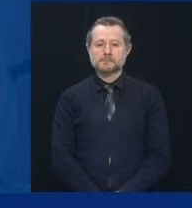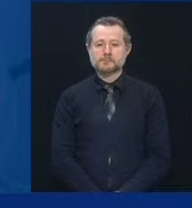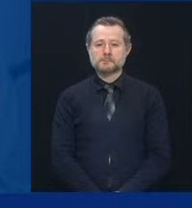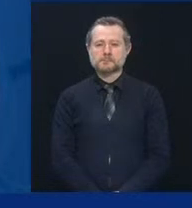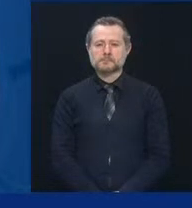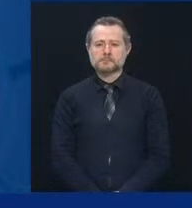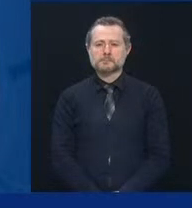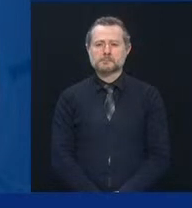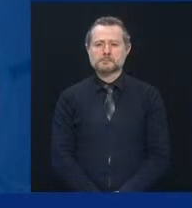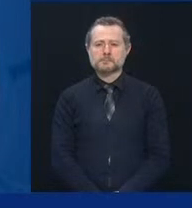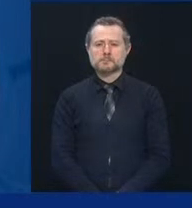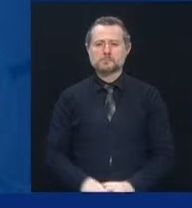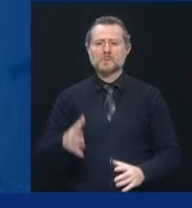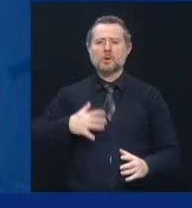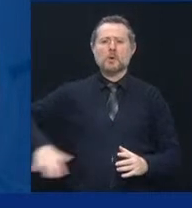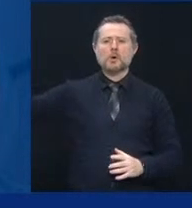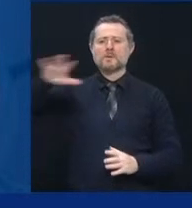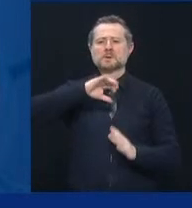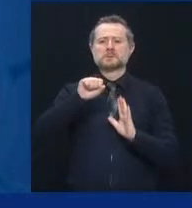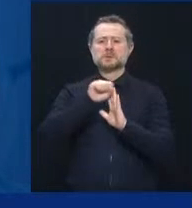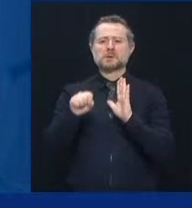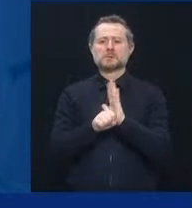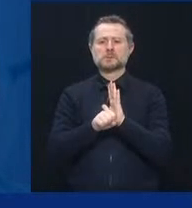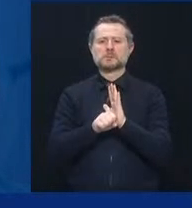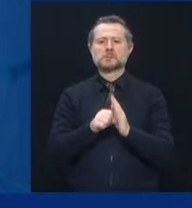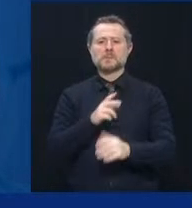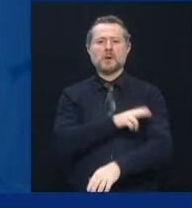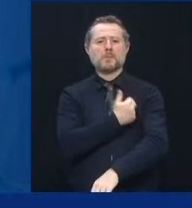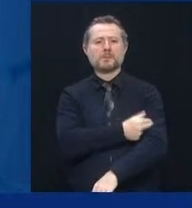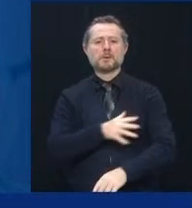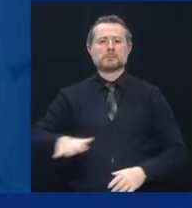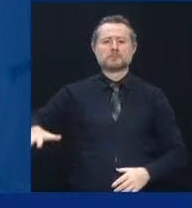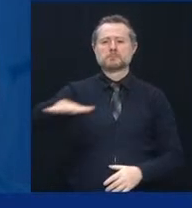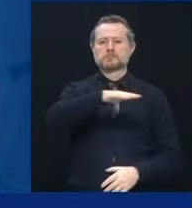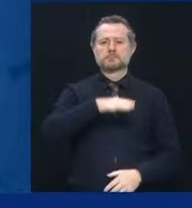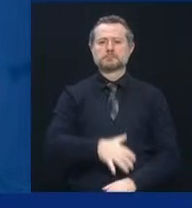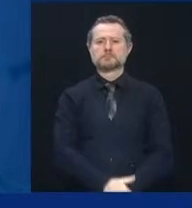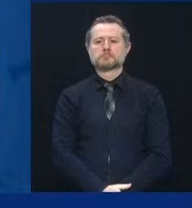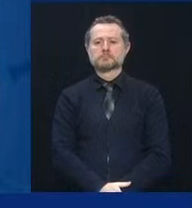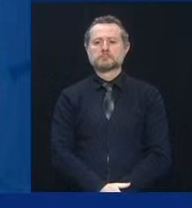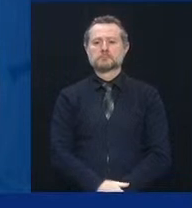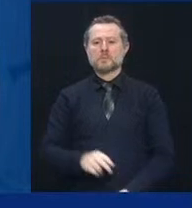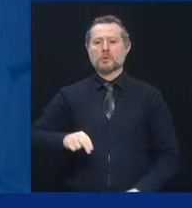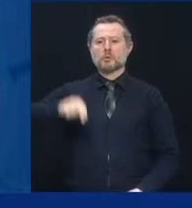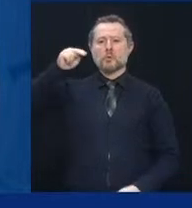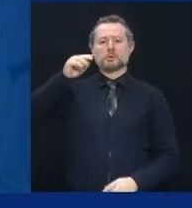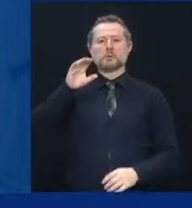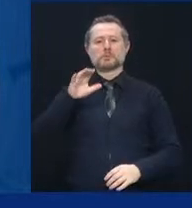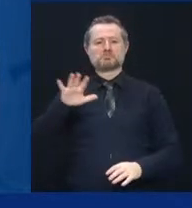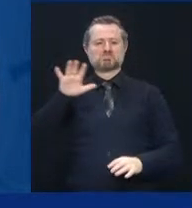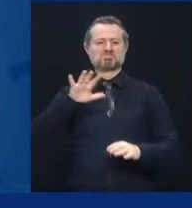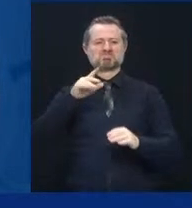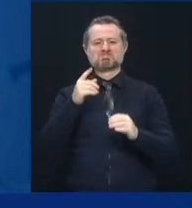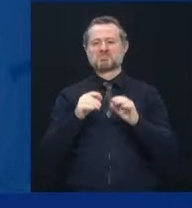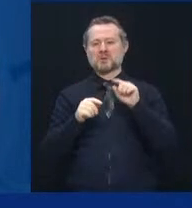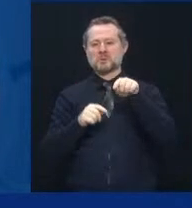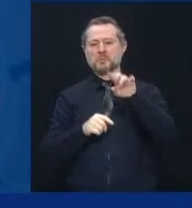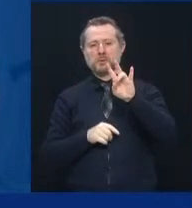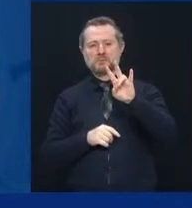Across the state, percent hospitalized. North Country, 0.02. Finger Lakes,